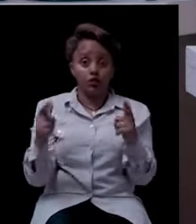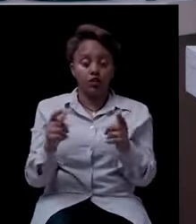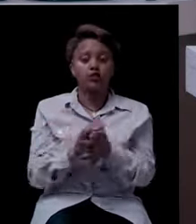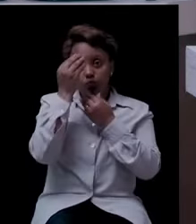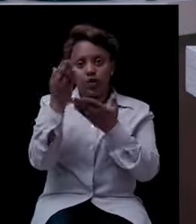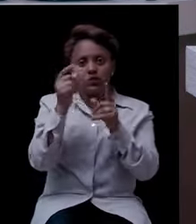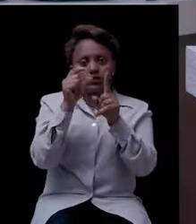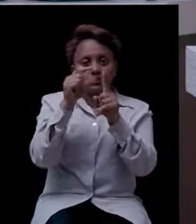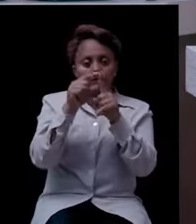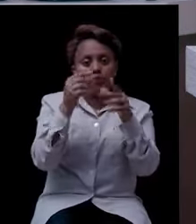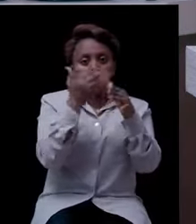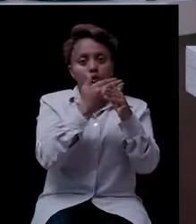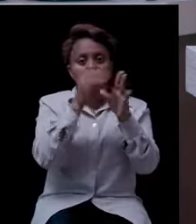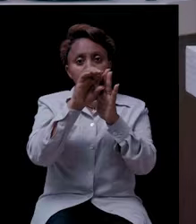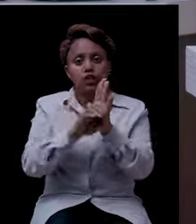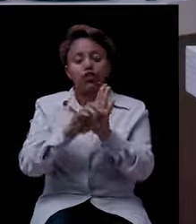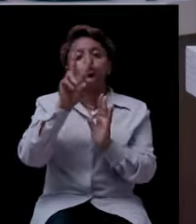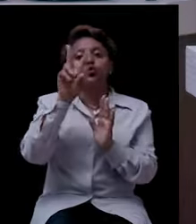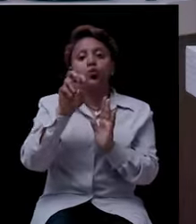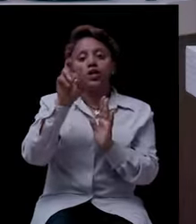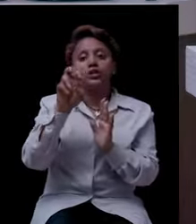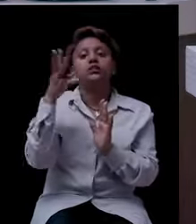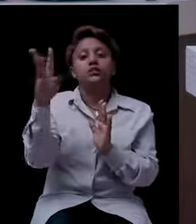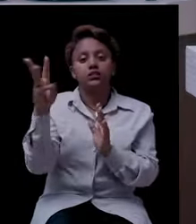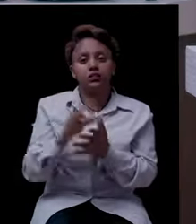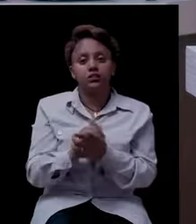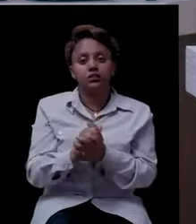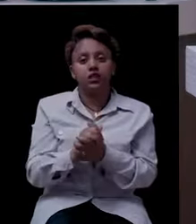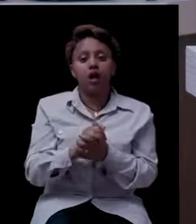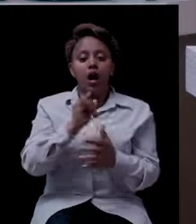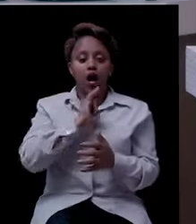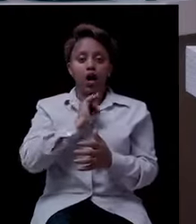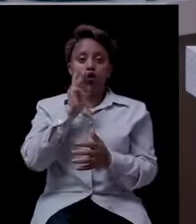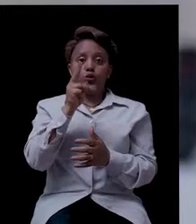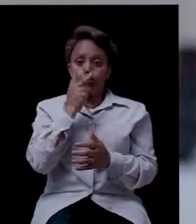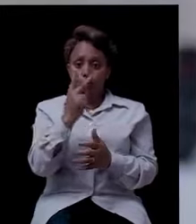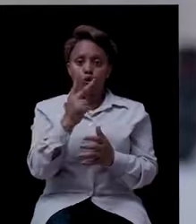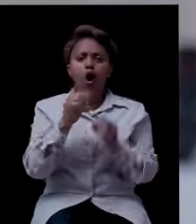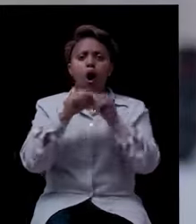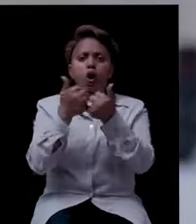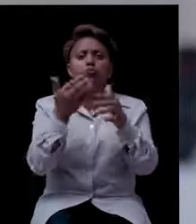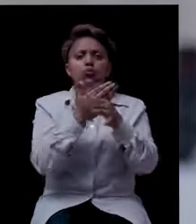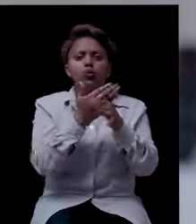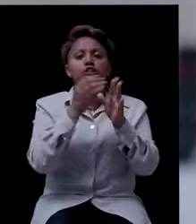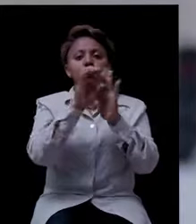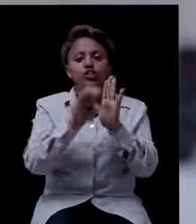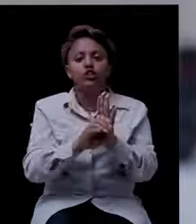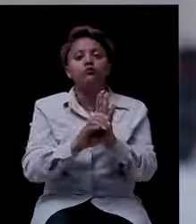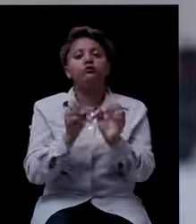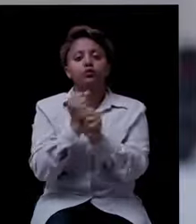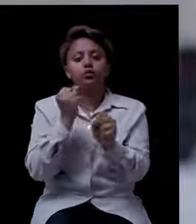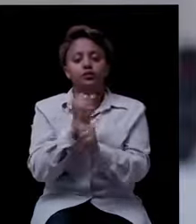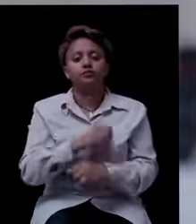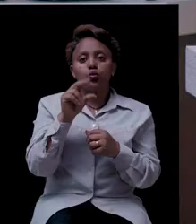but eventually popularized as a single word, blockchain, by 2016. Now I will show you